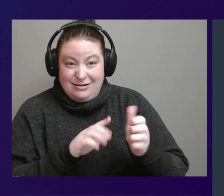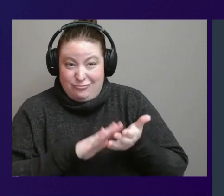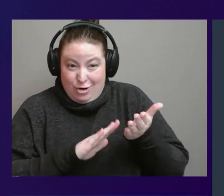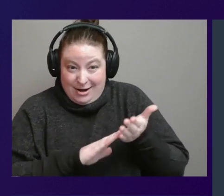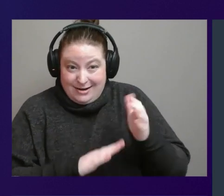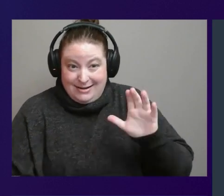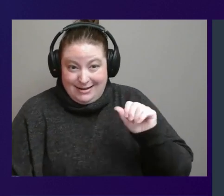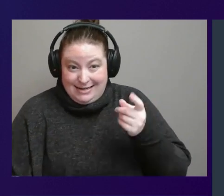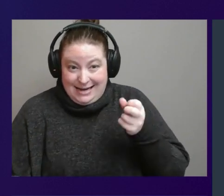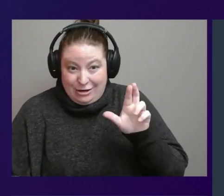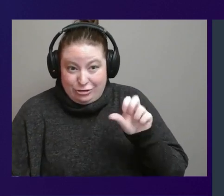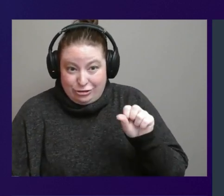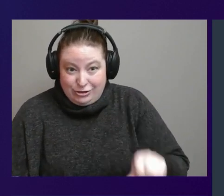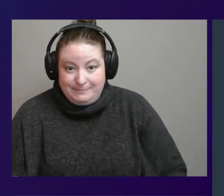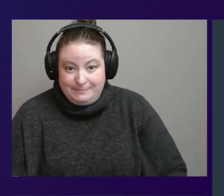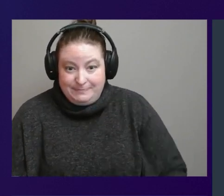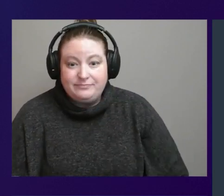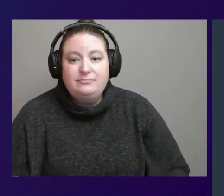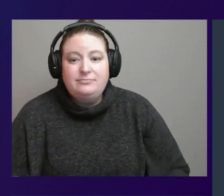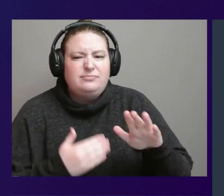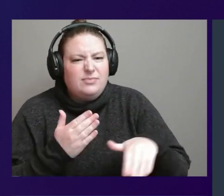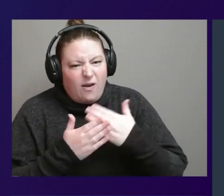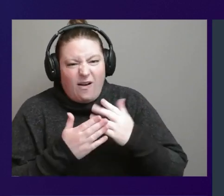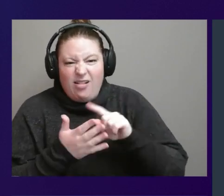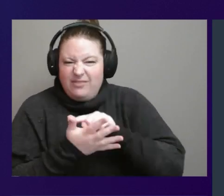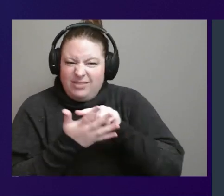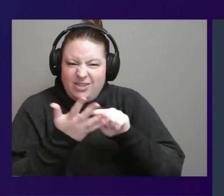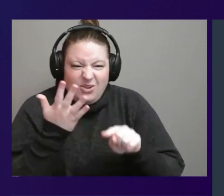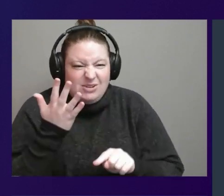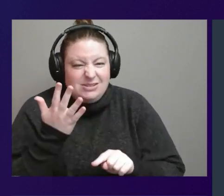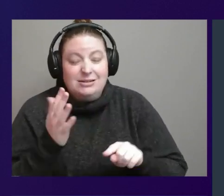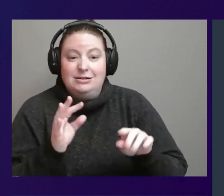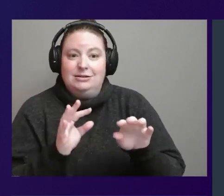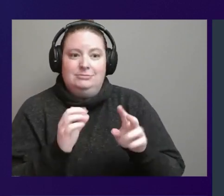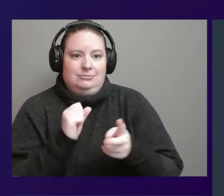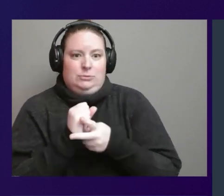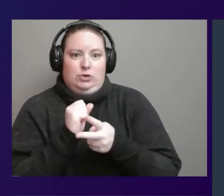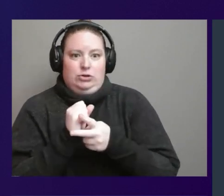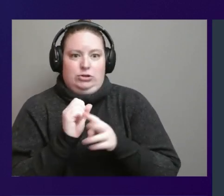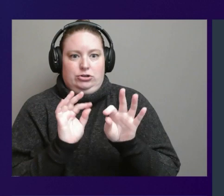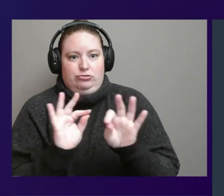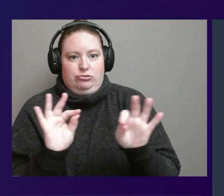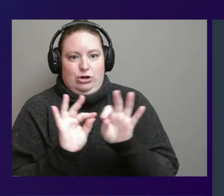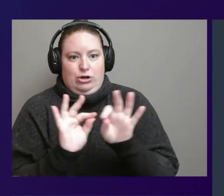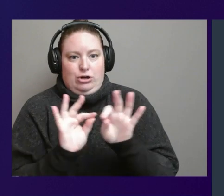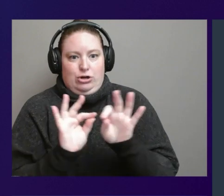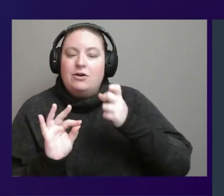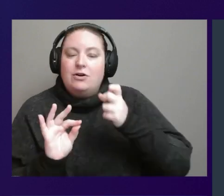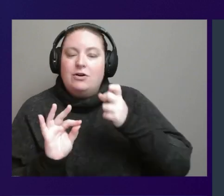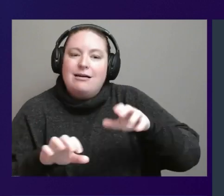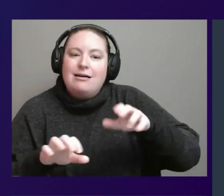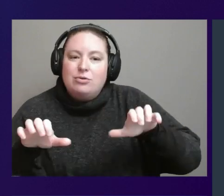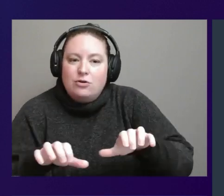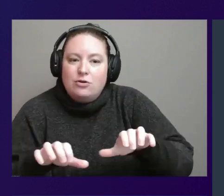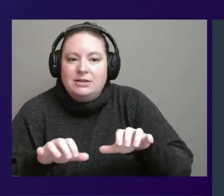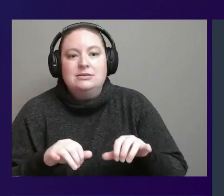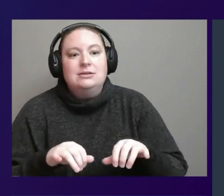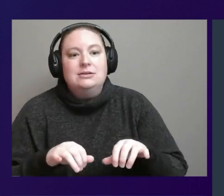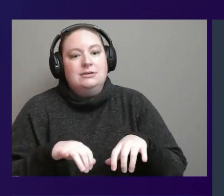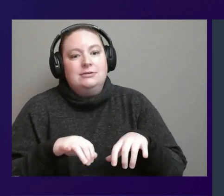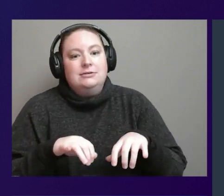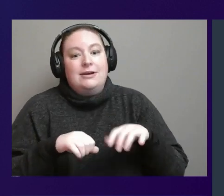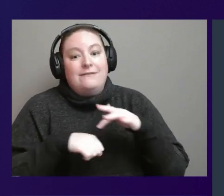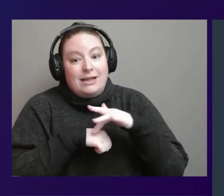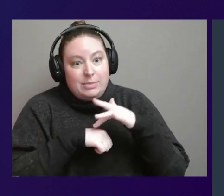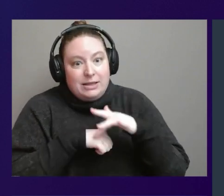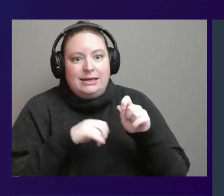these workloads, storage plays a critical role in ensuring high performance, availability, and scalability. As customers